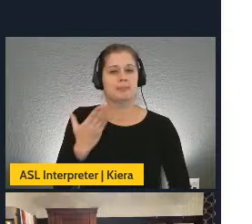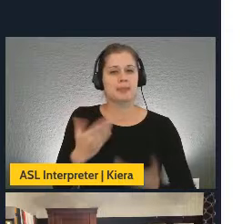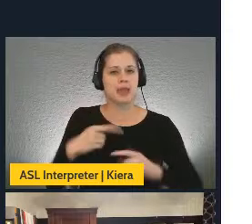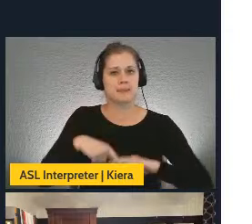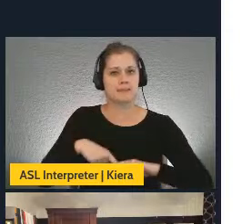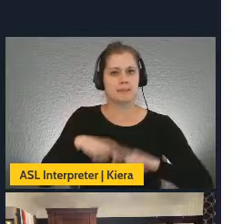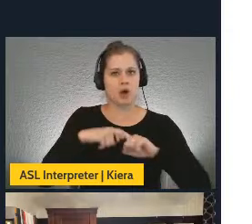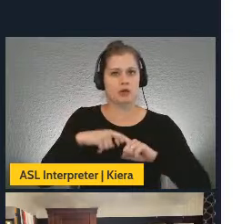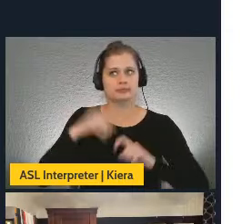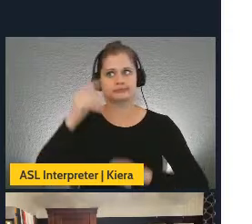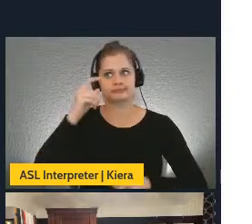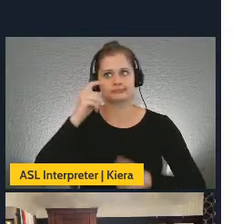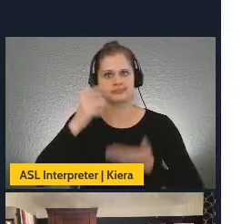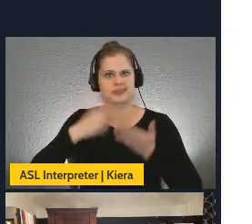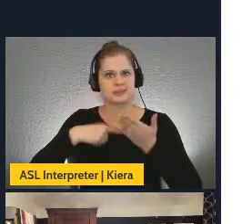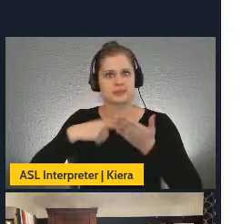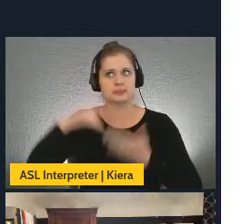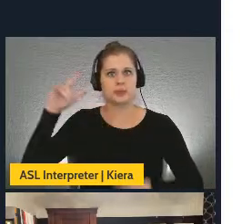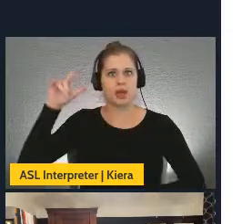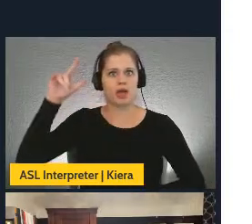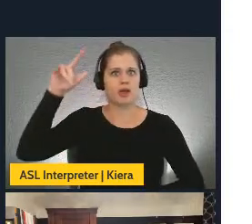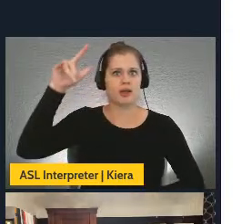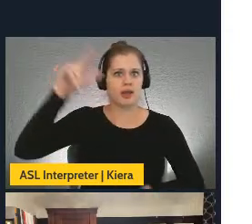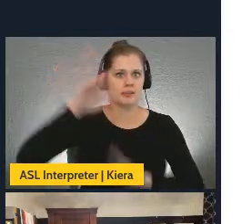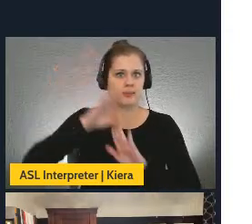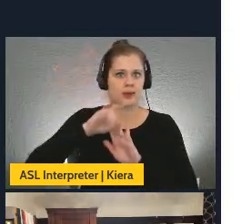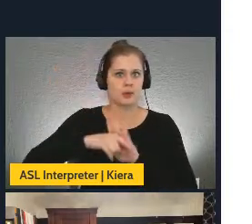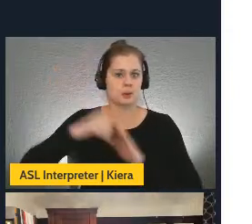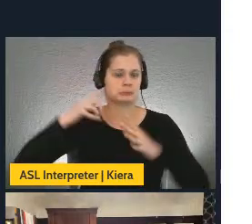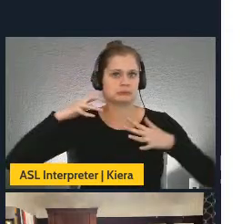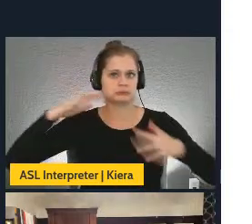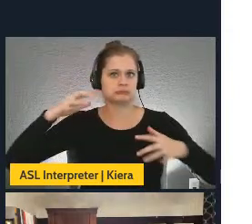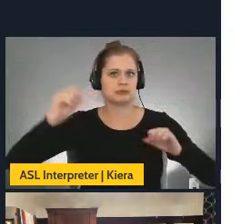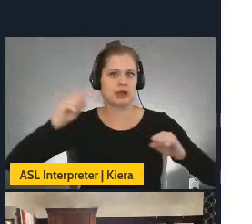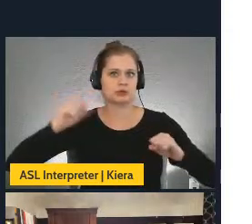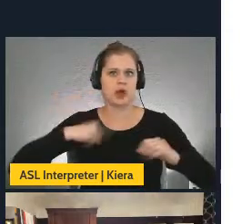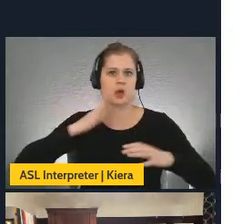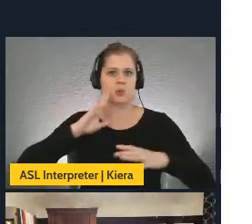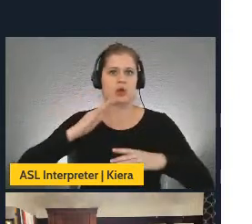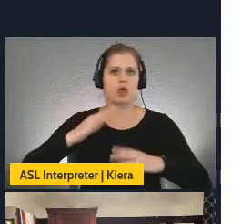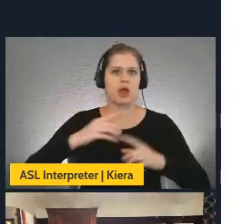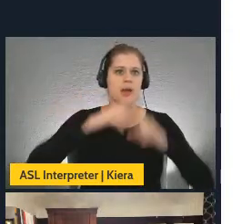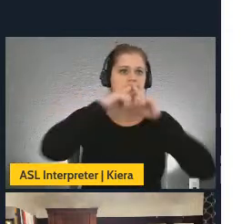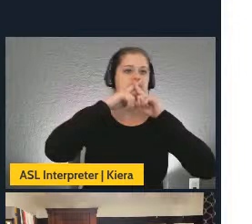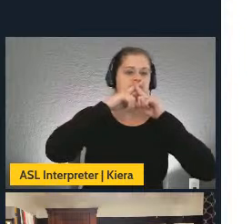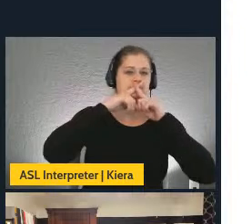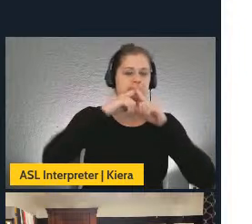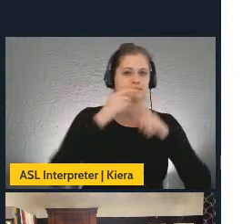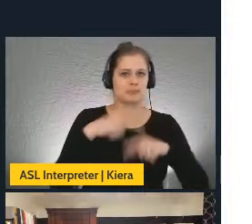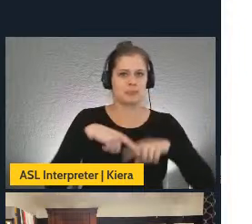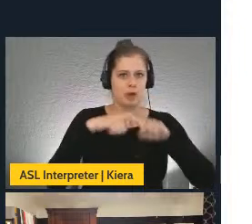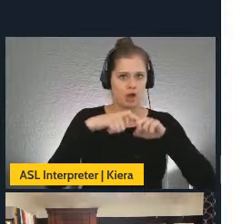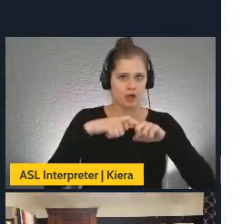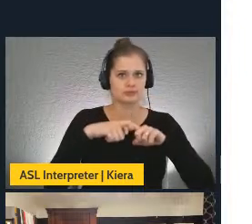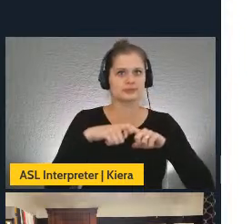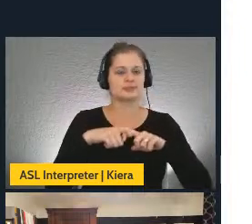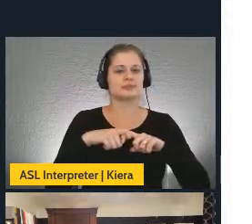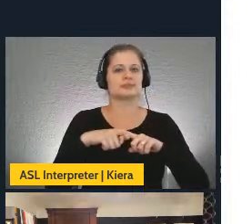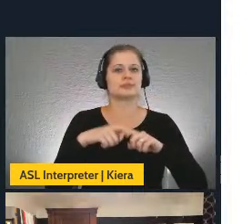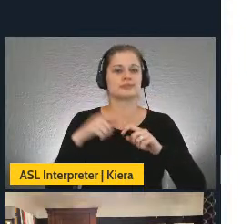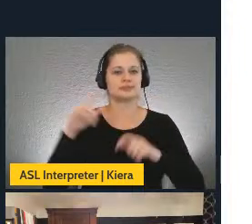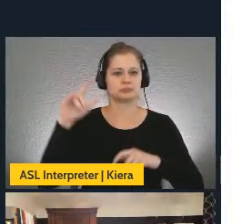There are planes that come overhead, so I will protect you from the noise and pause every now and